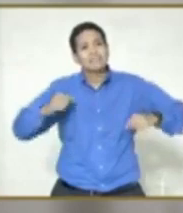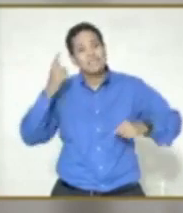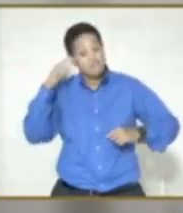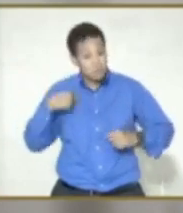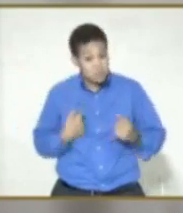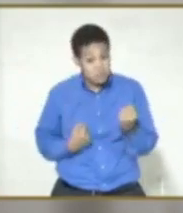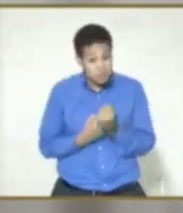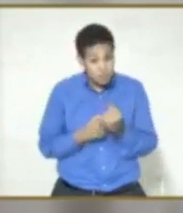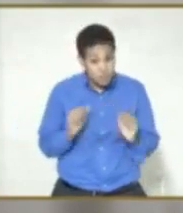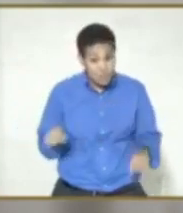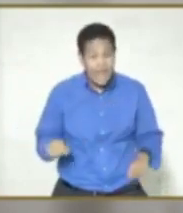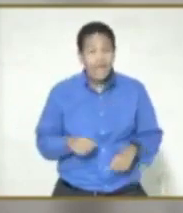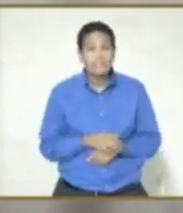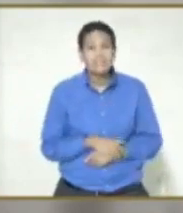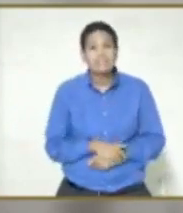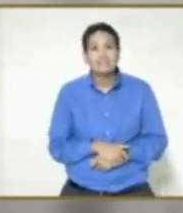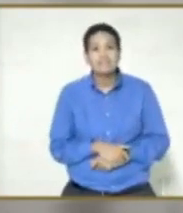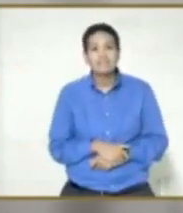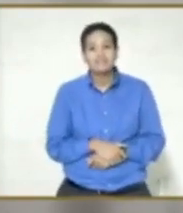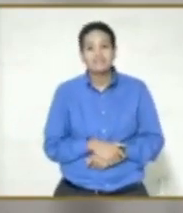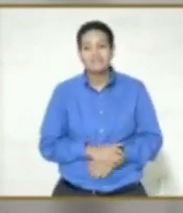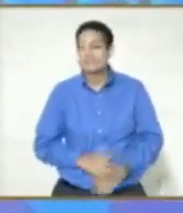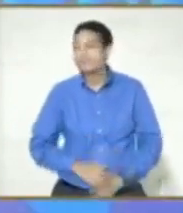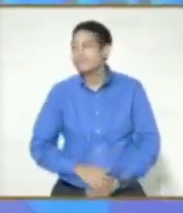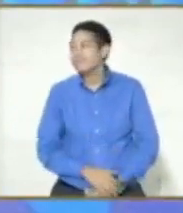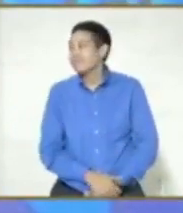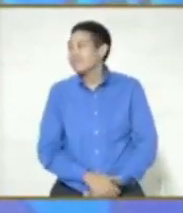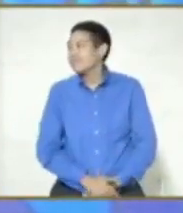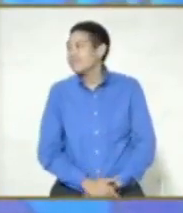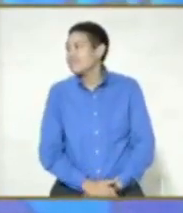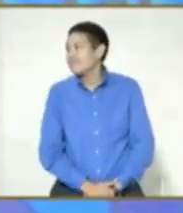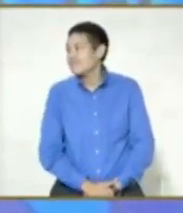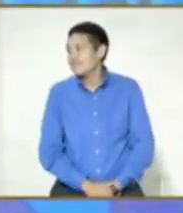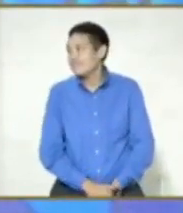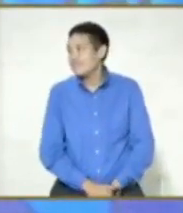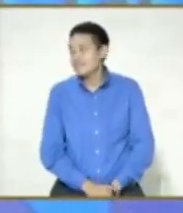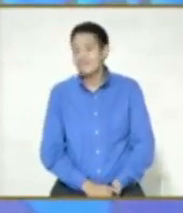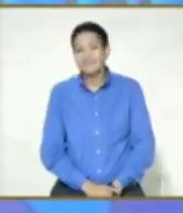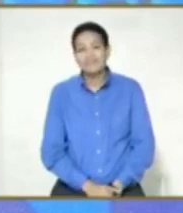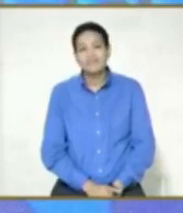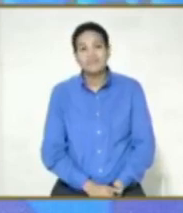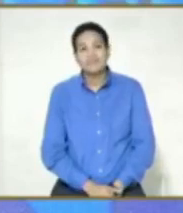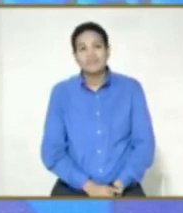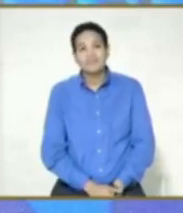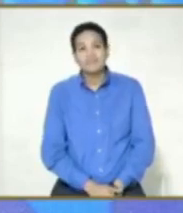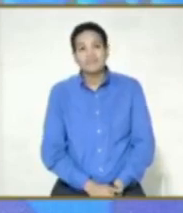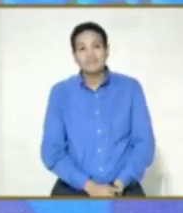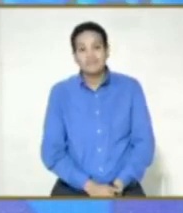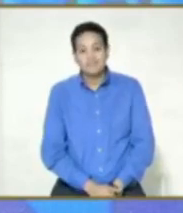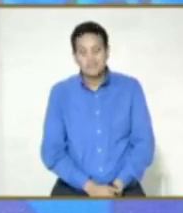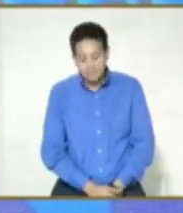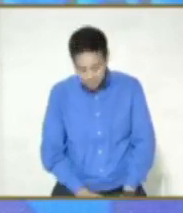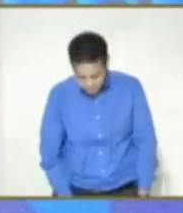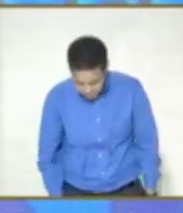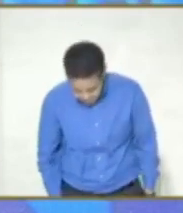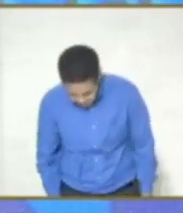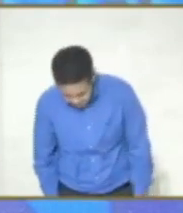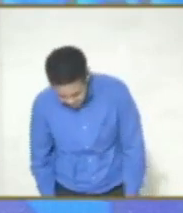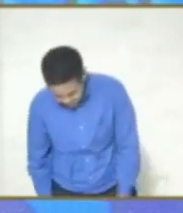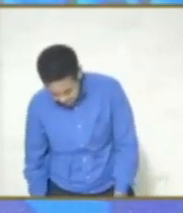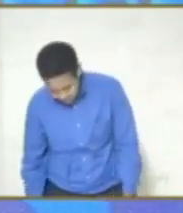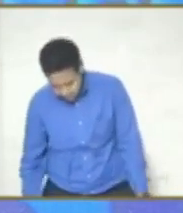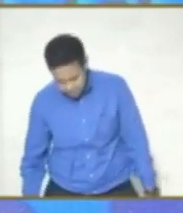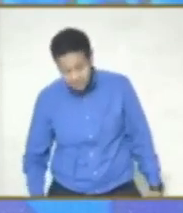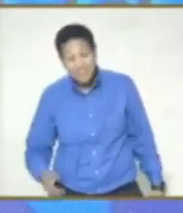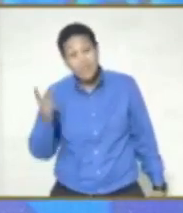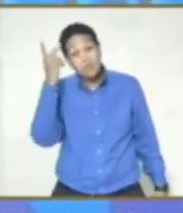that? Well, you know, the Prime Minister has asked persons 70 and over to